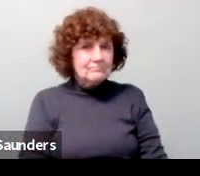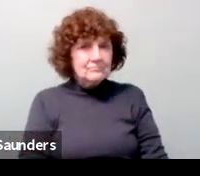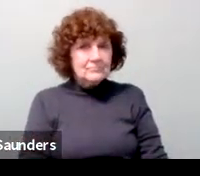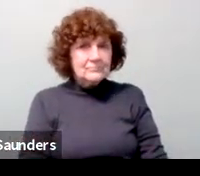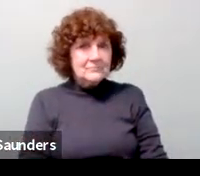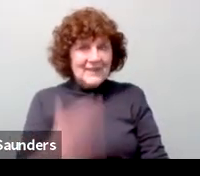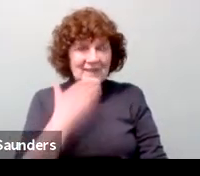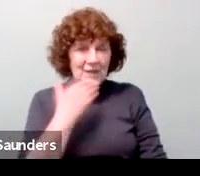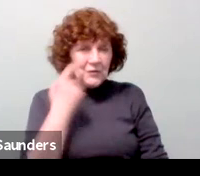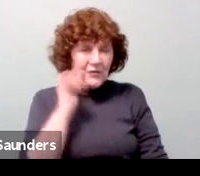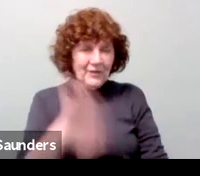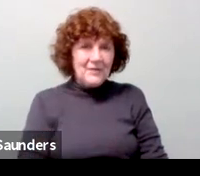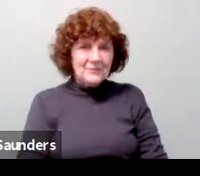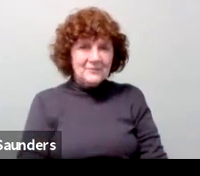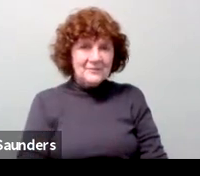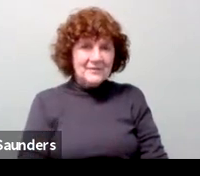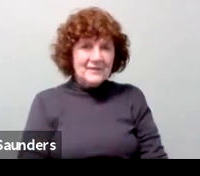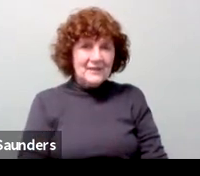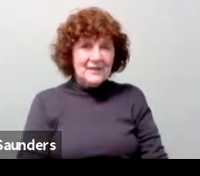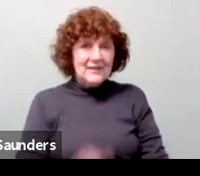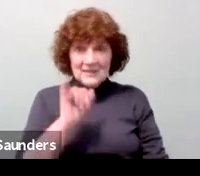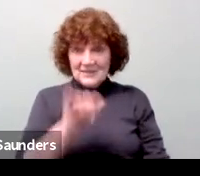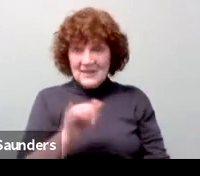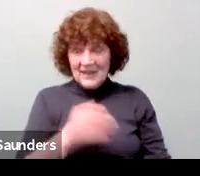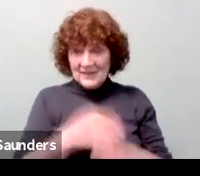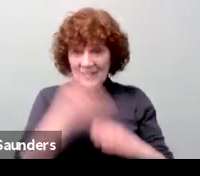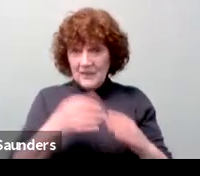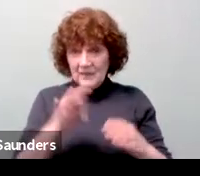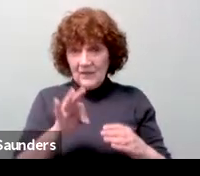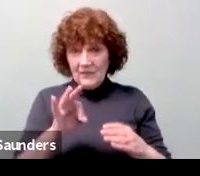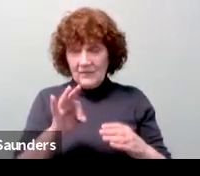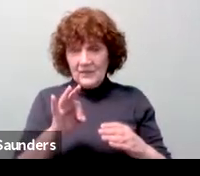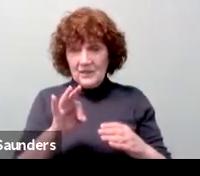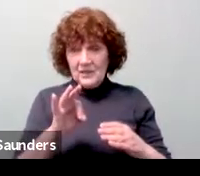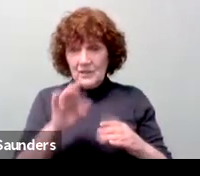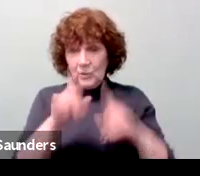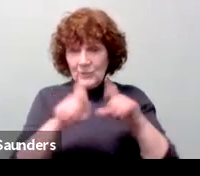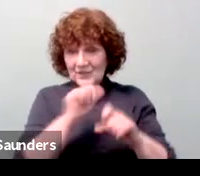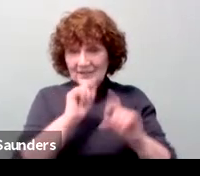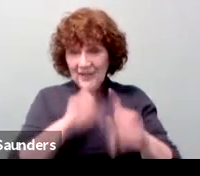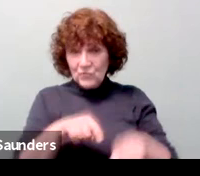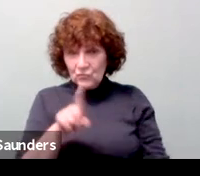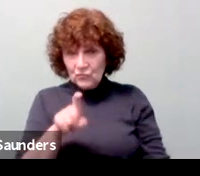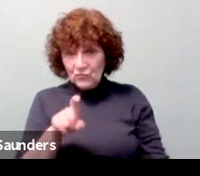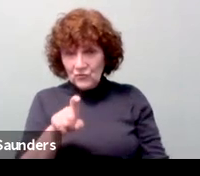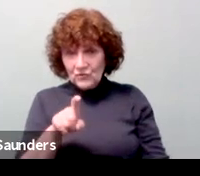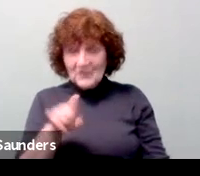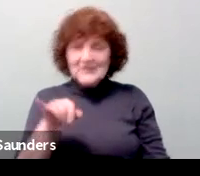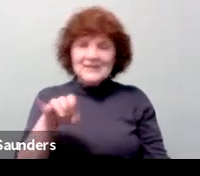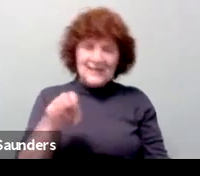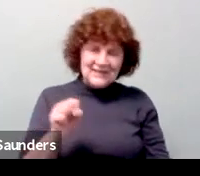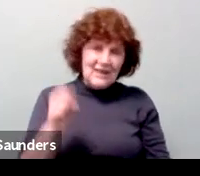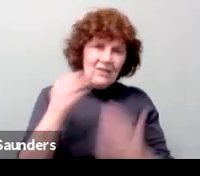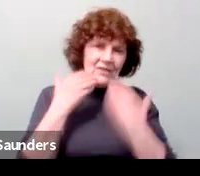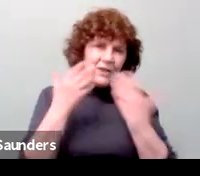Thank you for that. And does that bring us to the end of our Q&A period? It does. Thank you